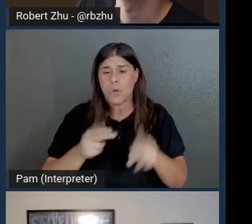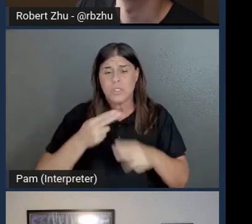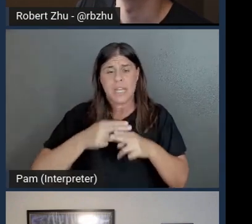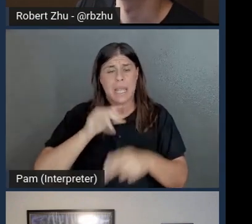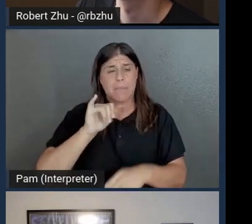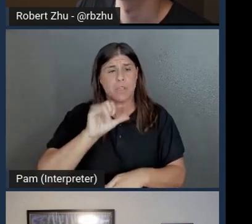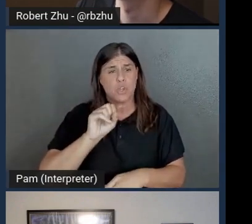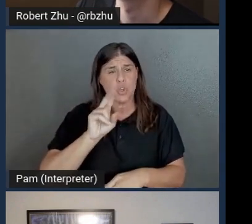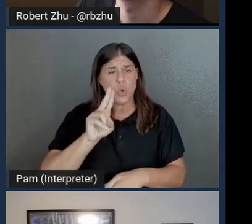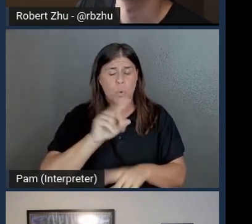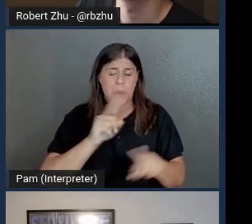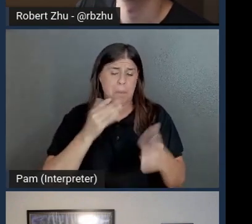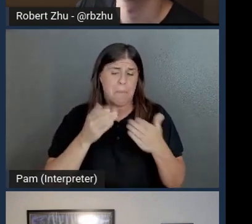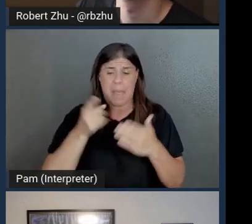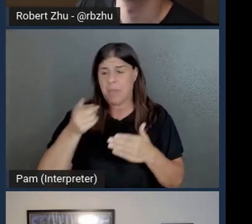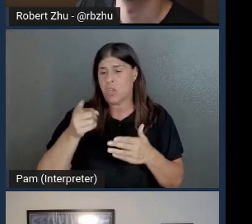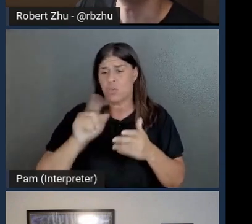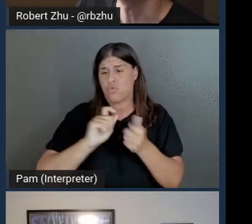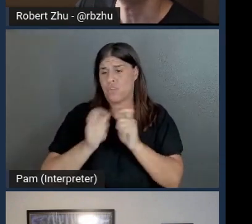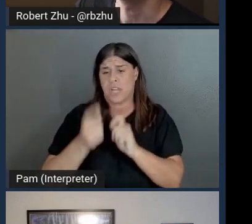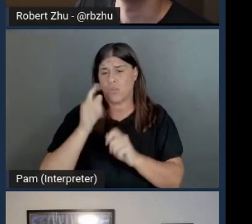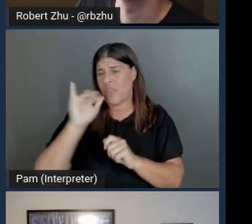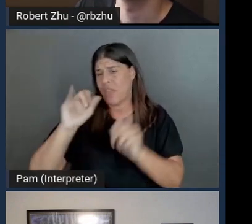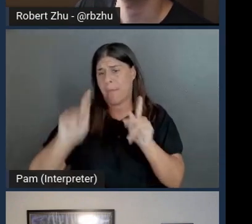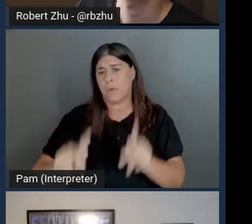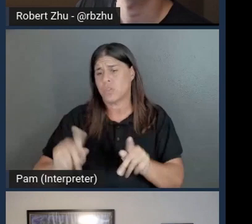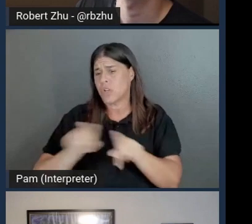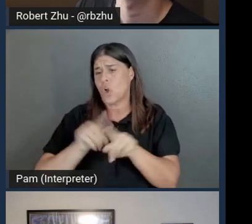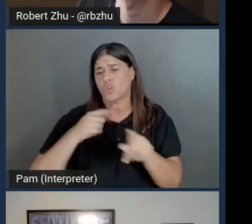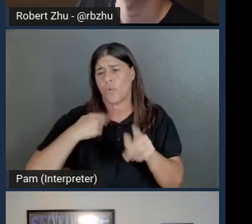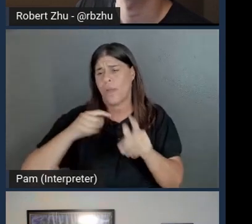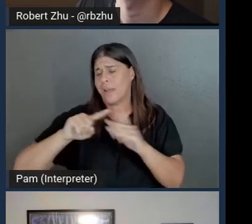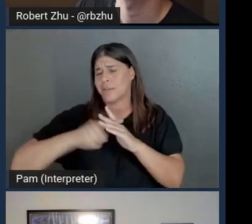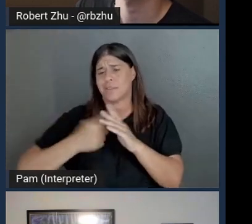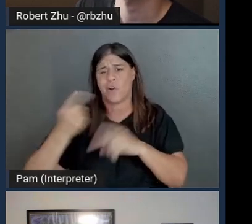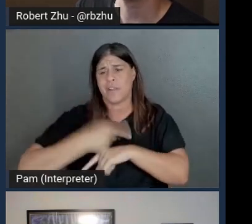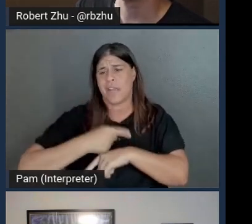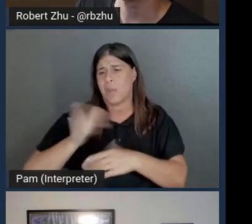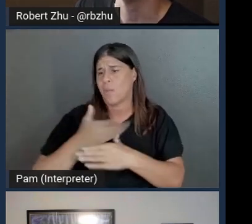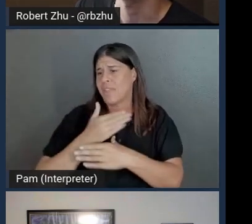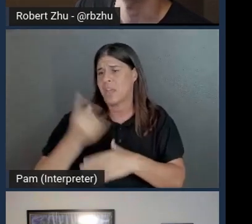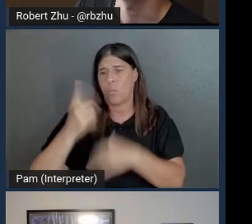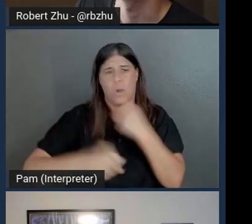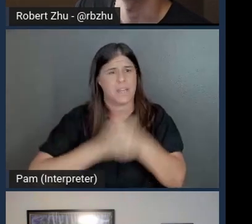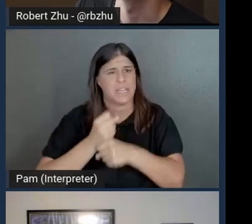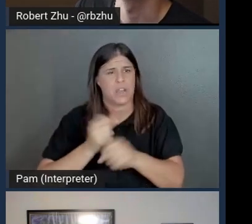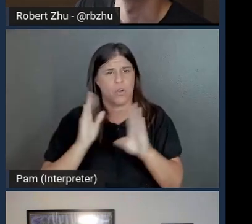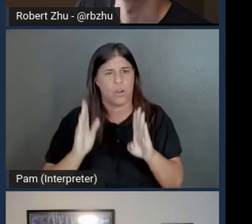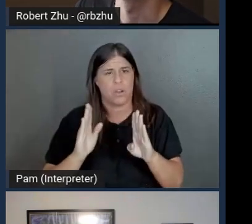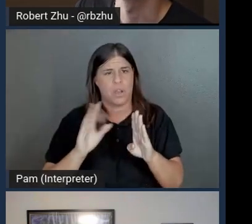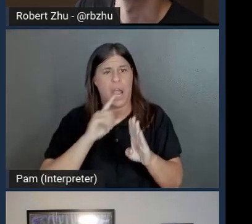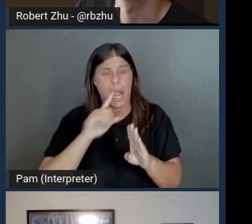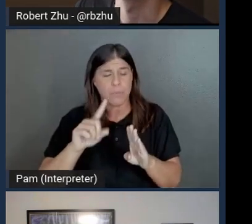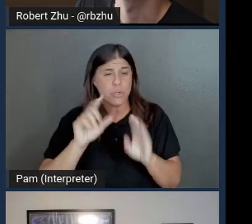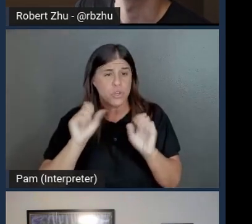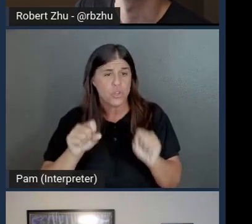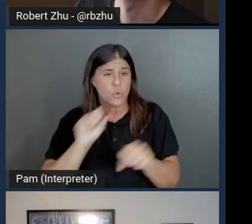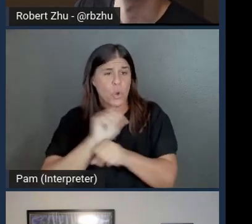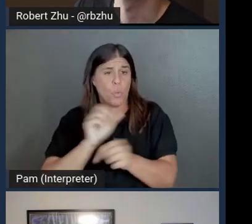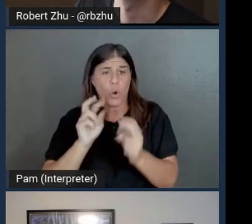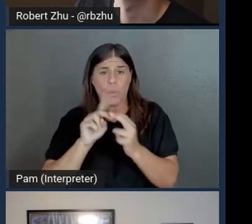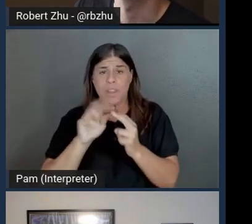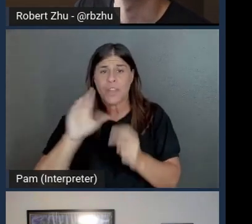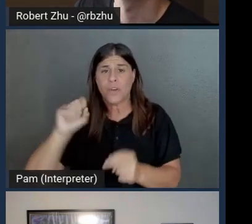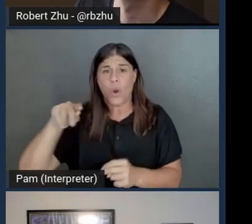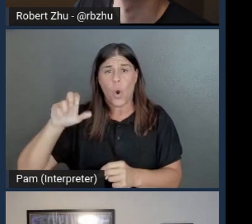where that person also had a start date in the last year. Pretty sure you probably could either work with either the OpenCypher